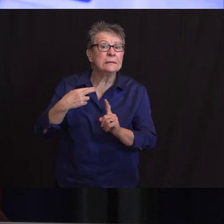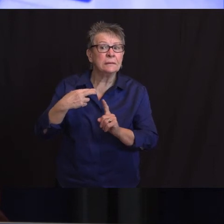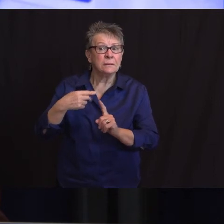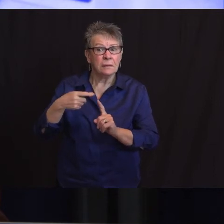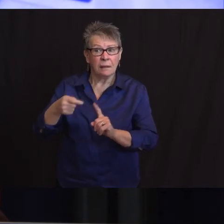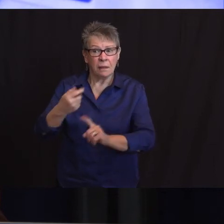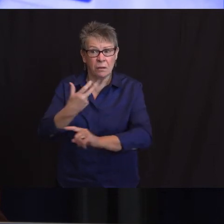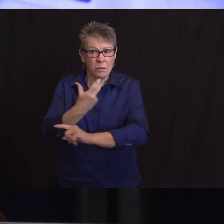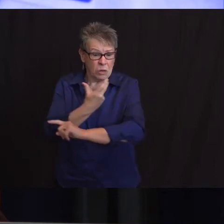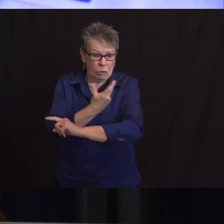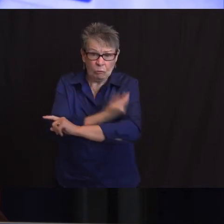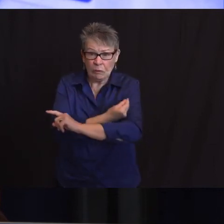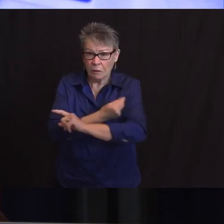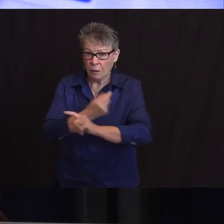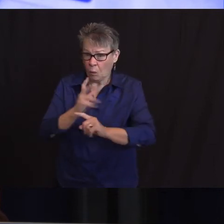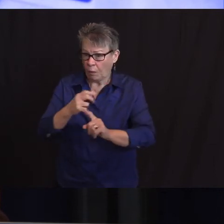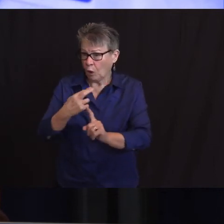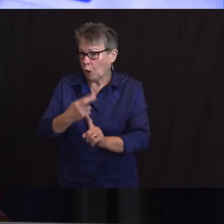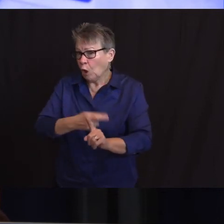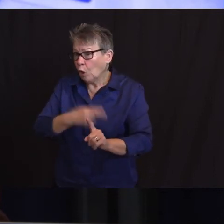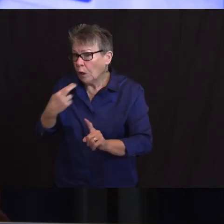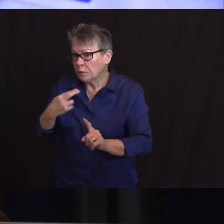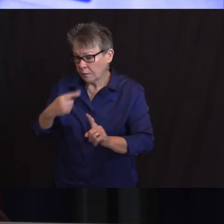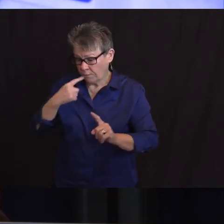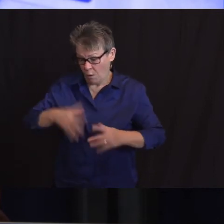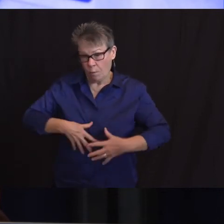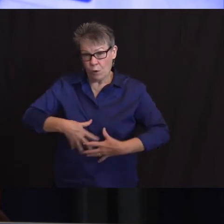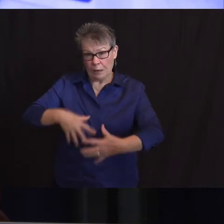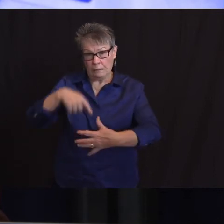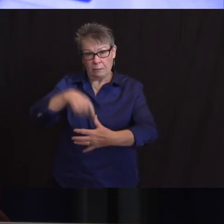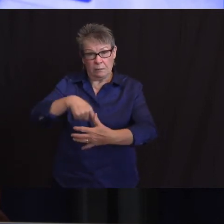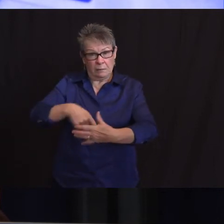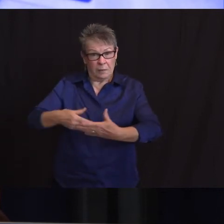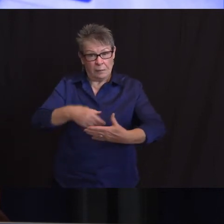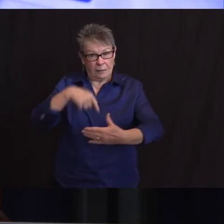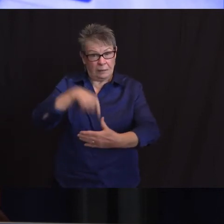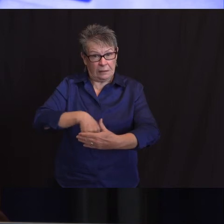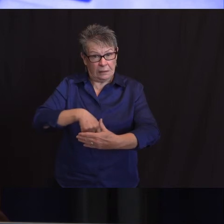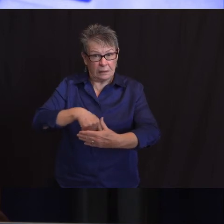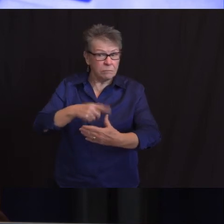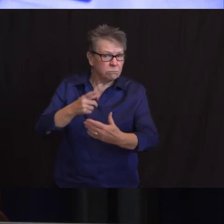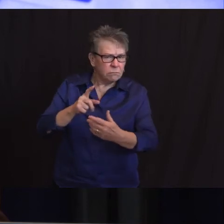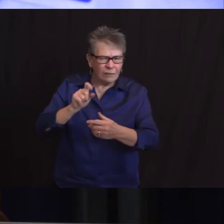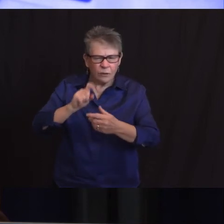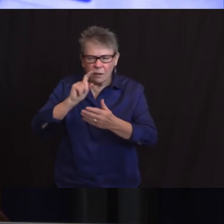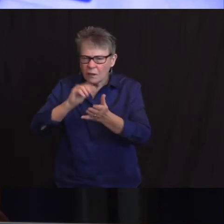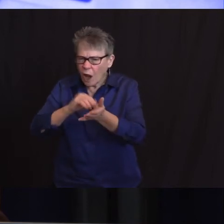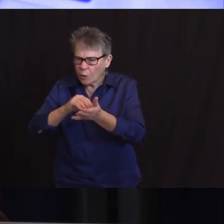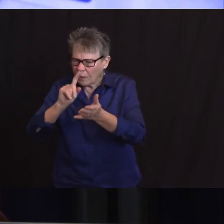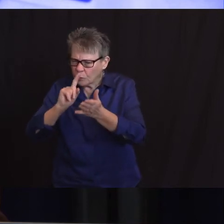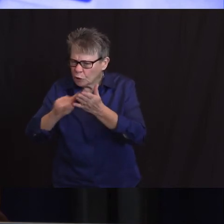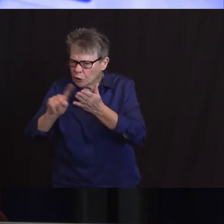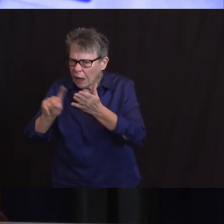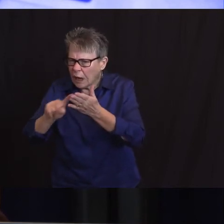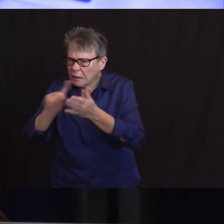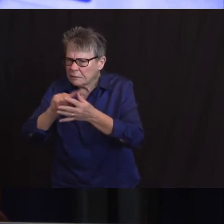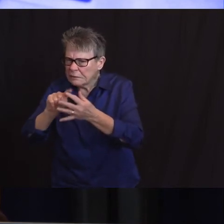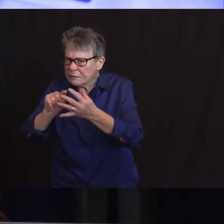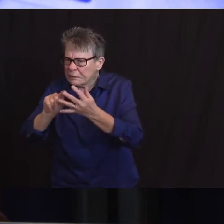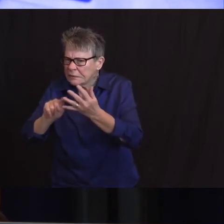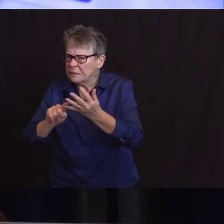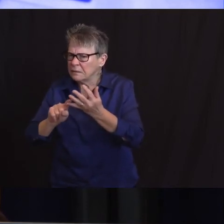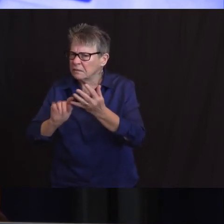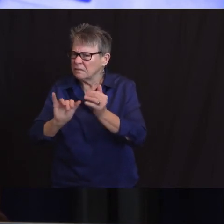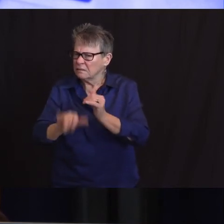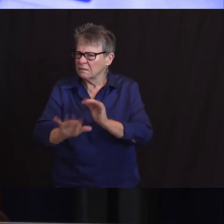the potential risks to the fetus. And additional considerations are the efficacy of the vaccine and the side effects of